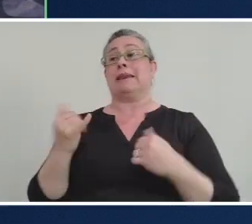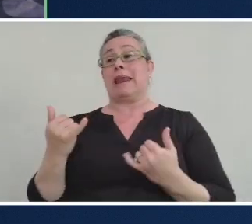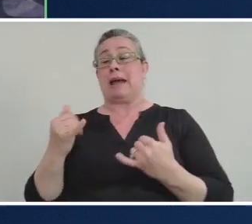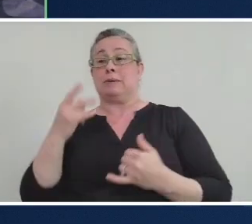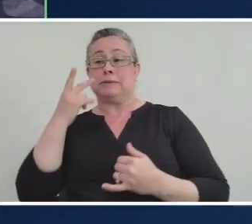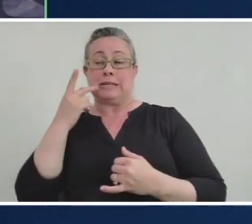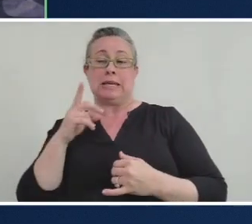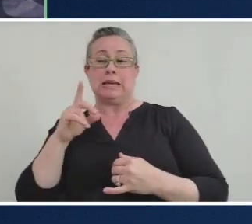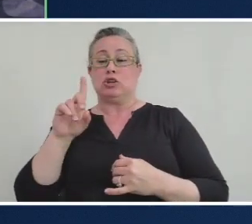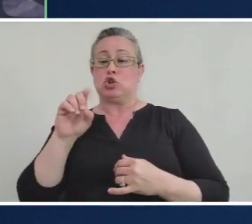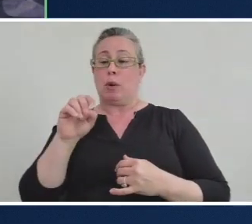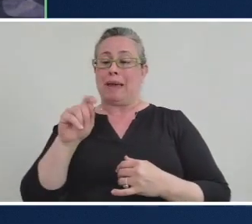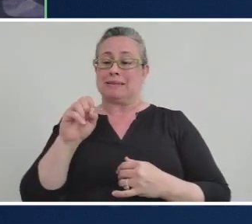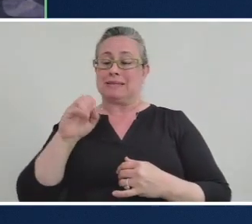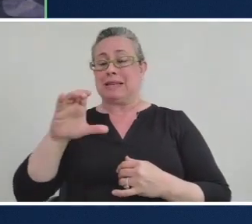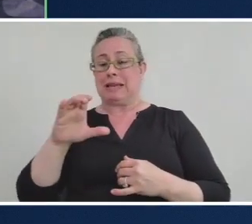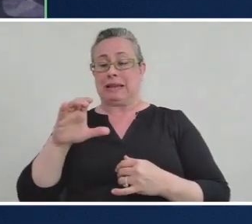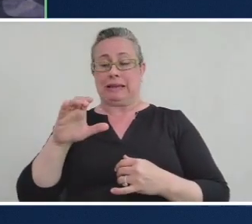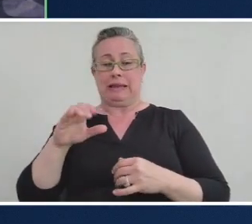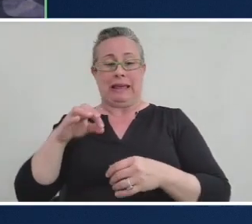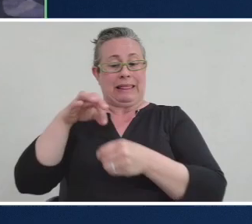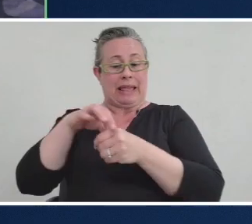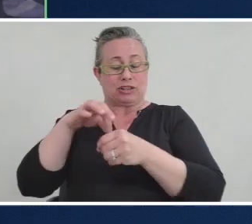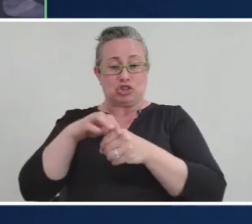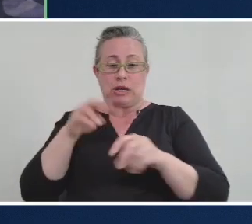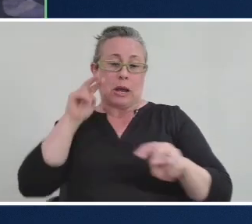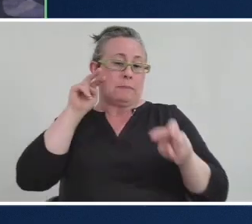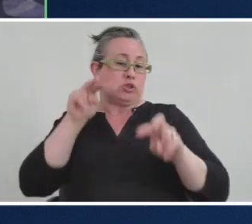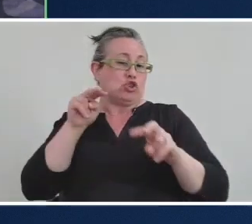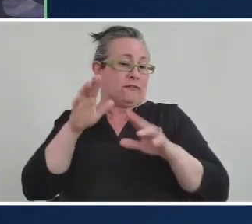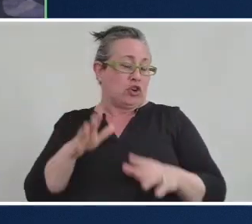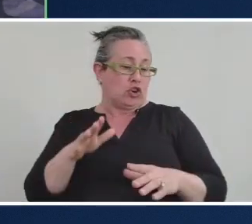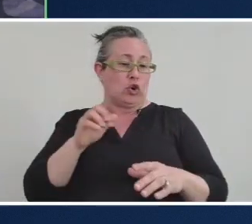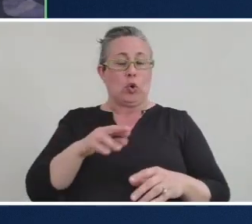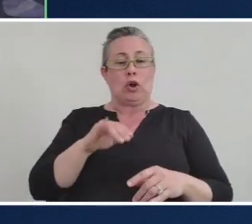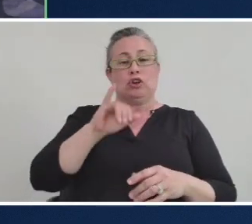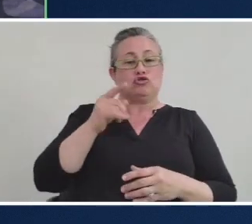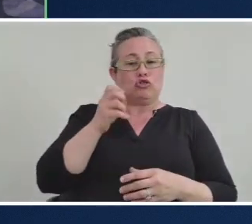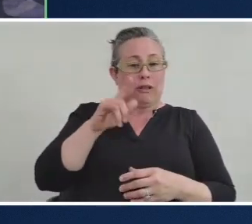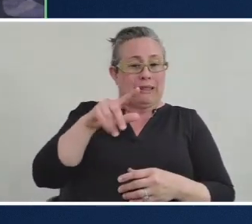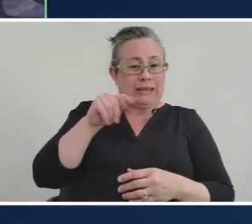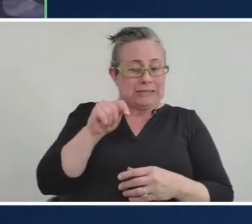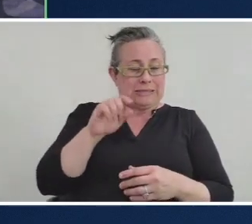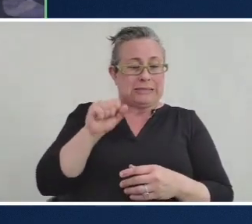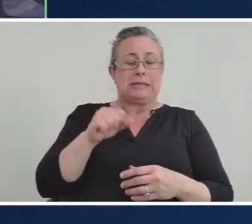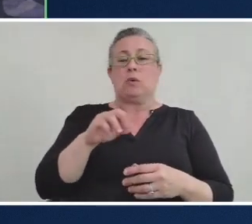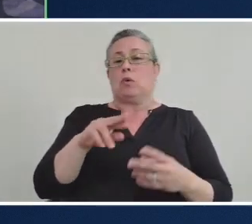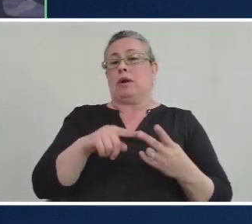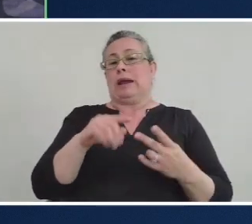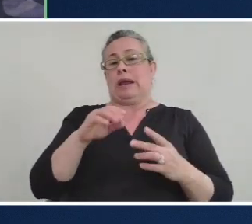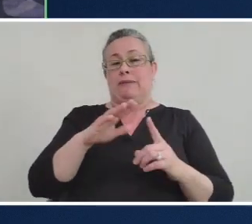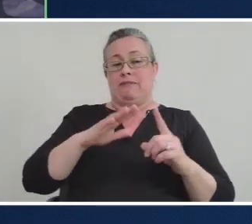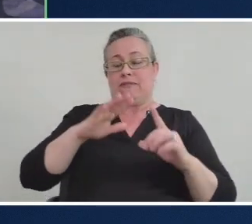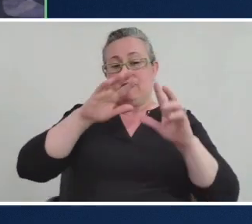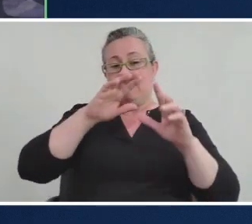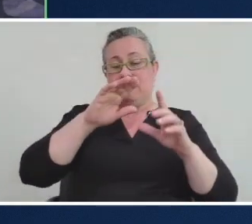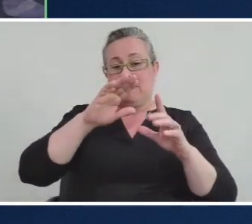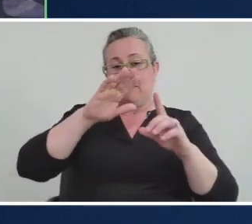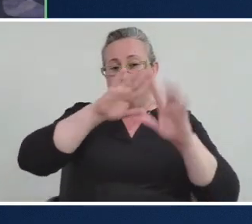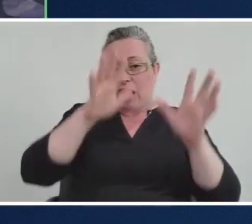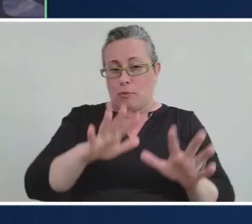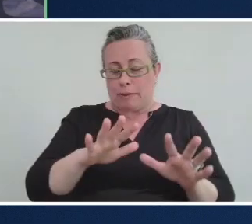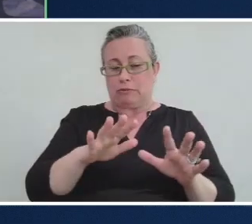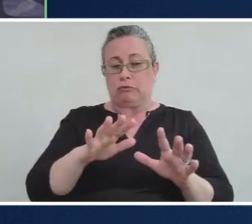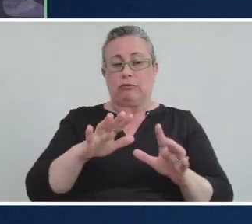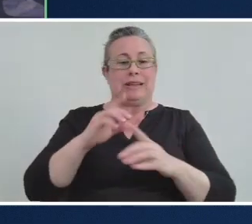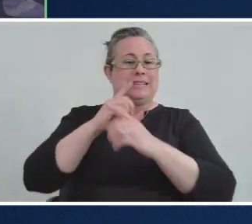who are administering elections or anti-corruption activists or journalists or environmental defenders all feeling the